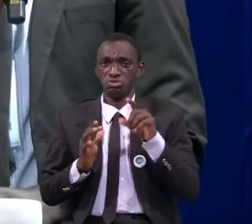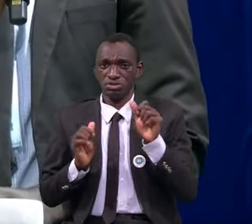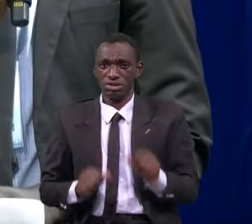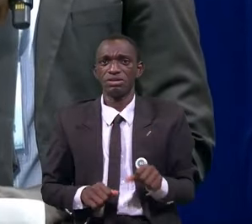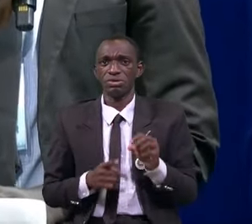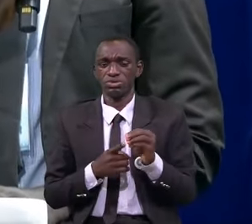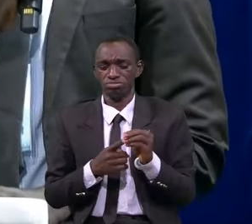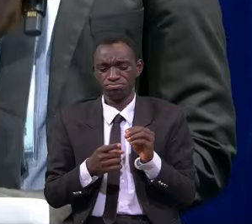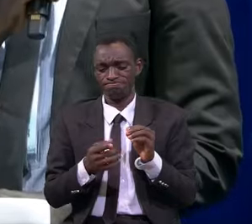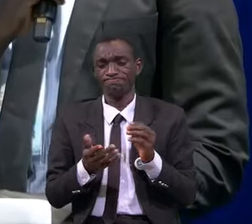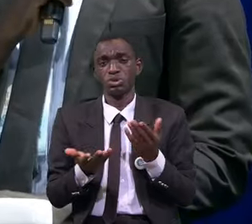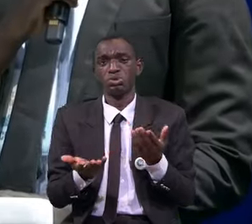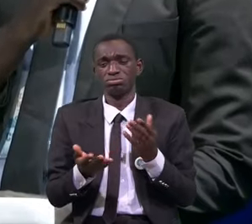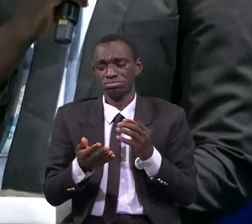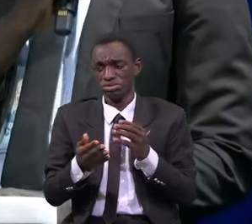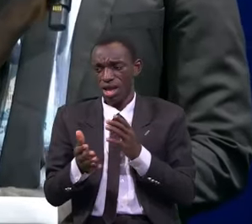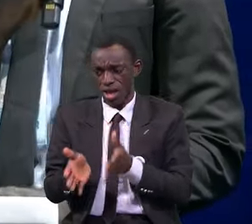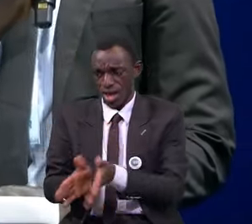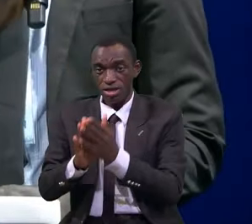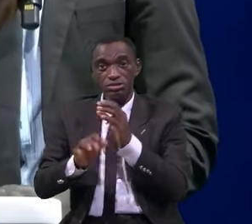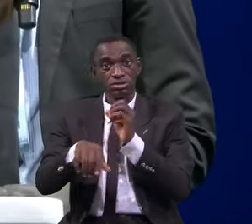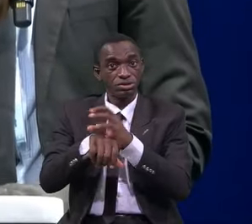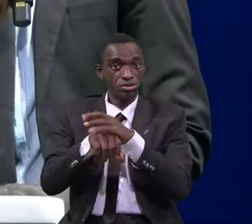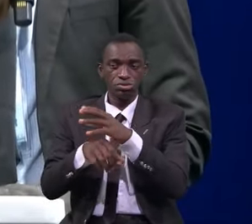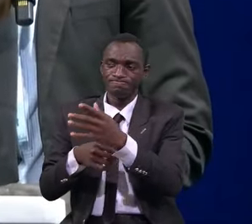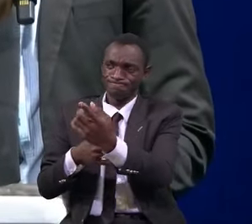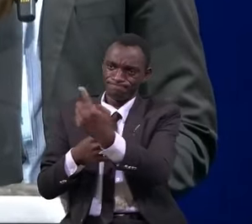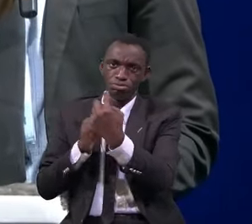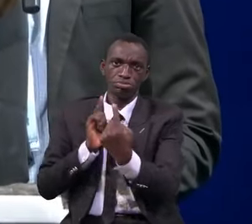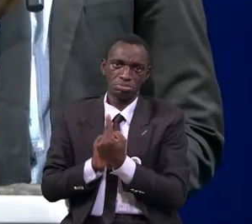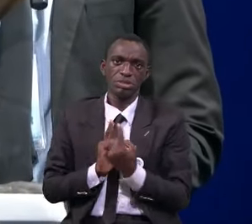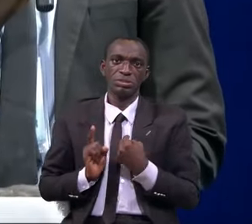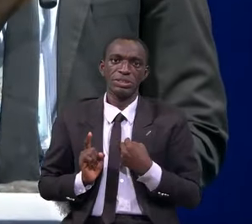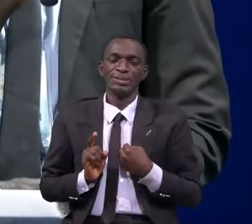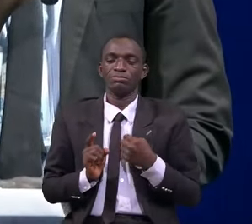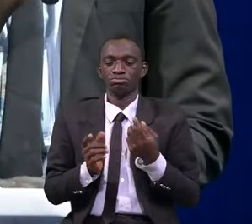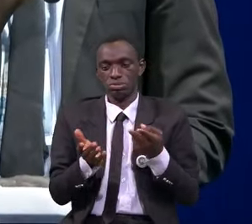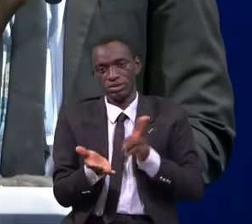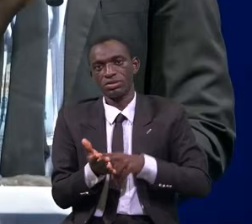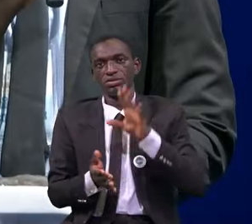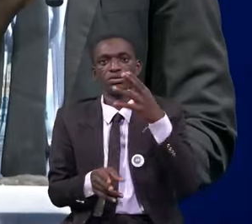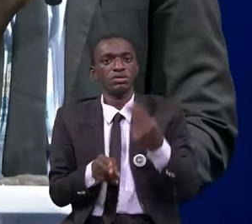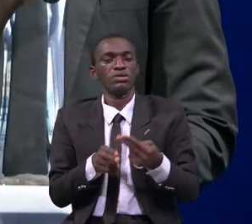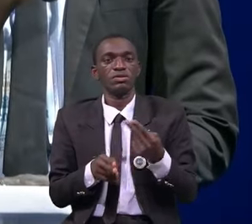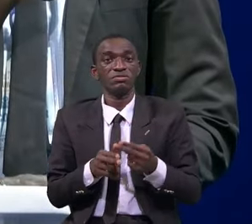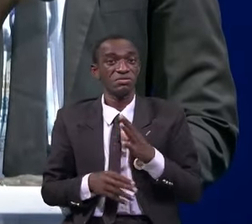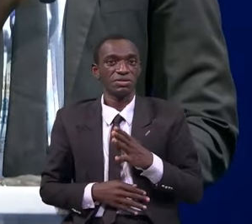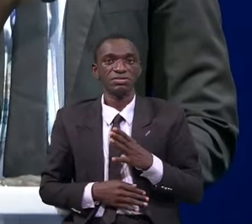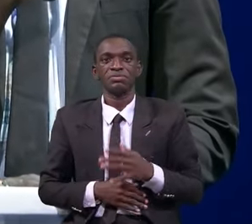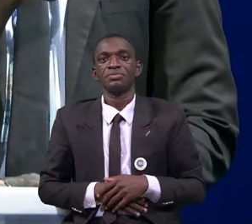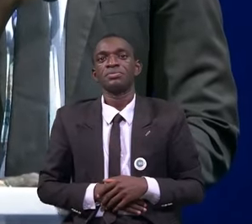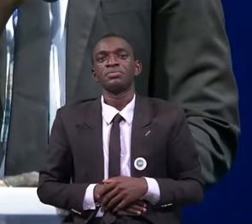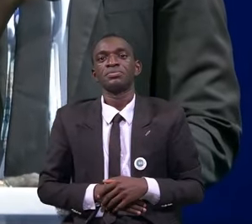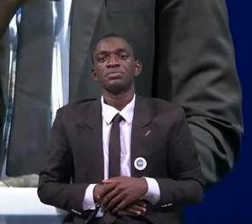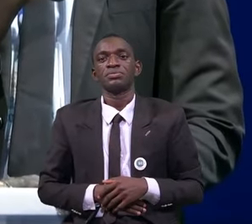great miracle that has happened to them will be a permanent experience. Pendant que d'autres sont en train de prier pour eux pour que ce